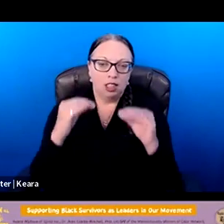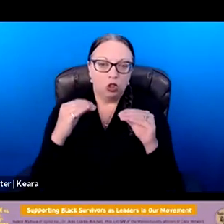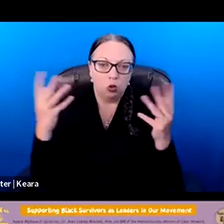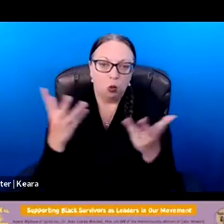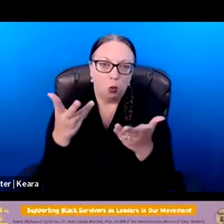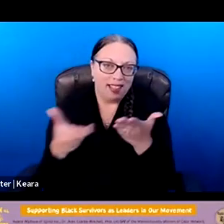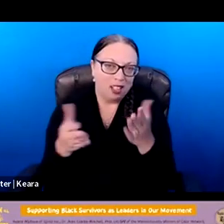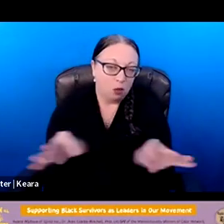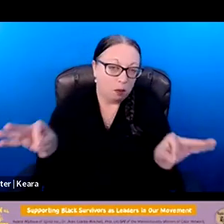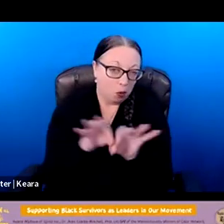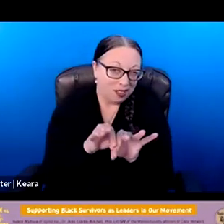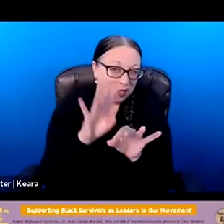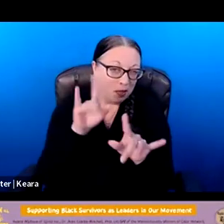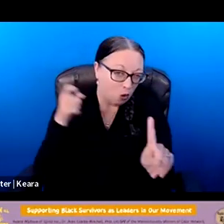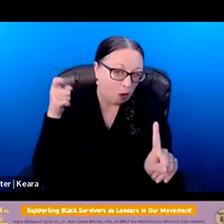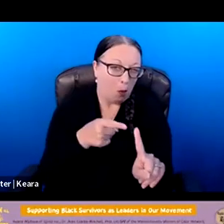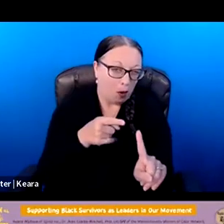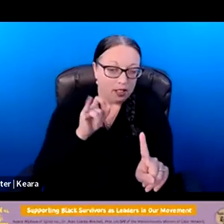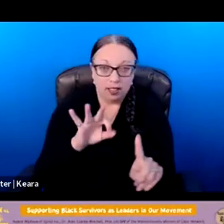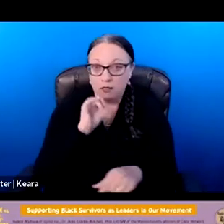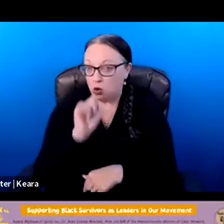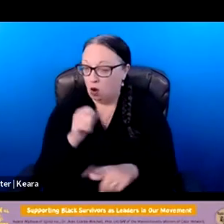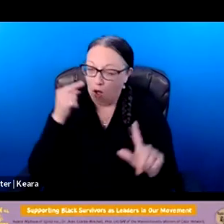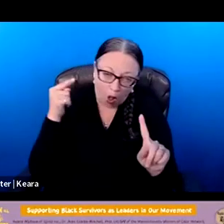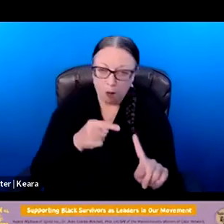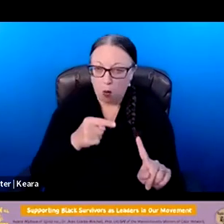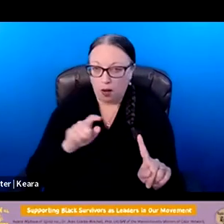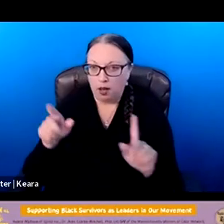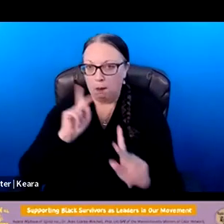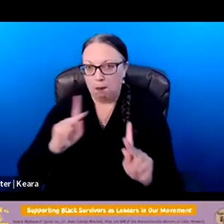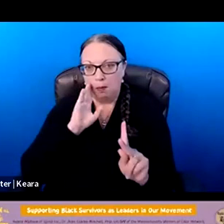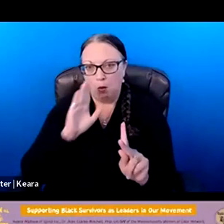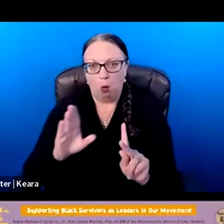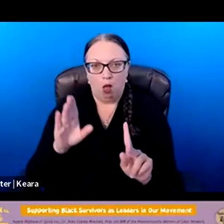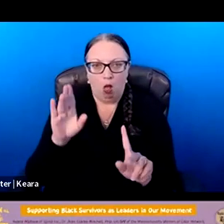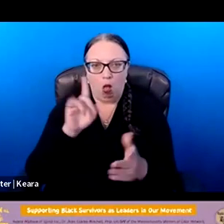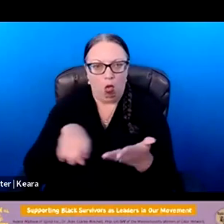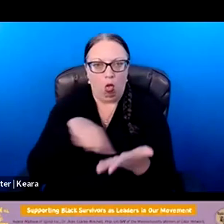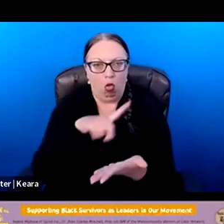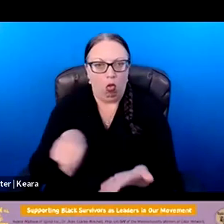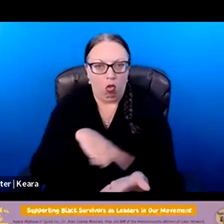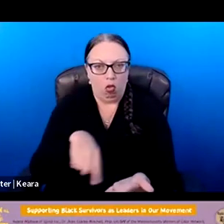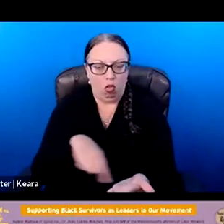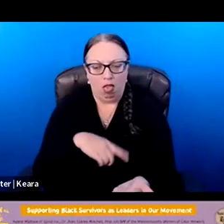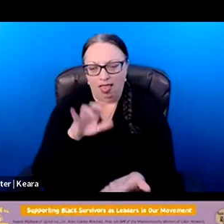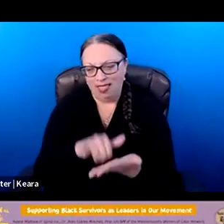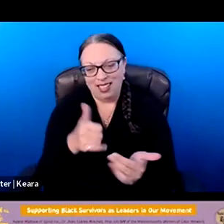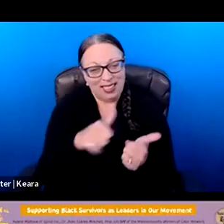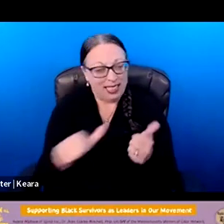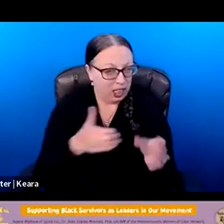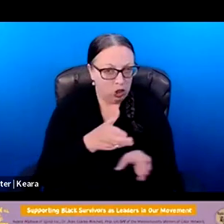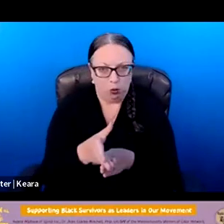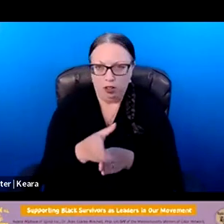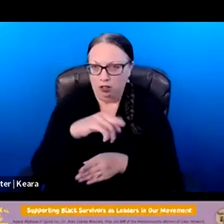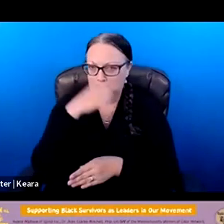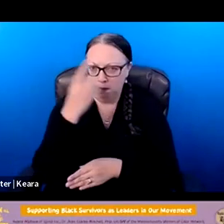point, because you know that if you're not on point, they're gonna come at people are gonna come after you. That's in any career as a Black woman in anything. I also